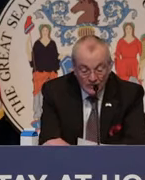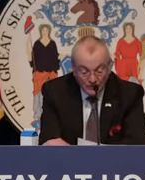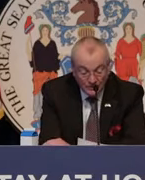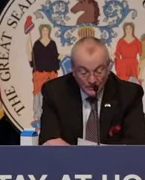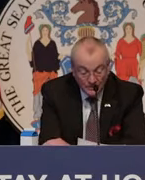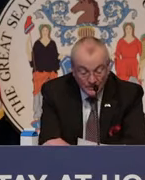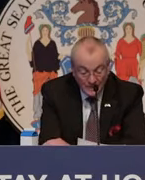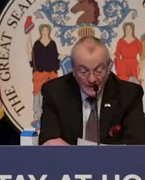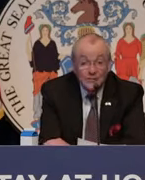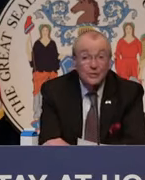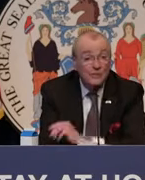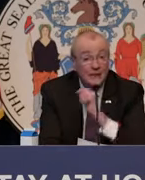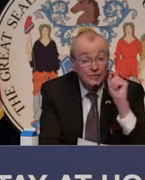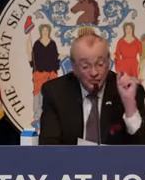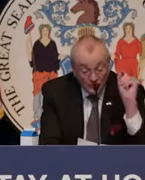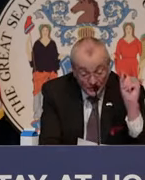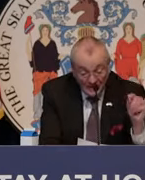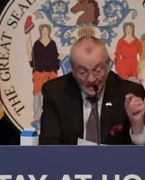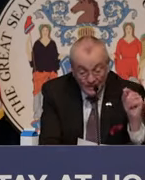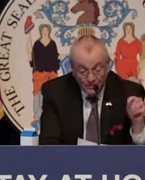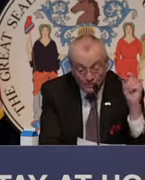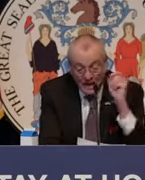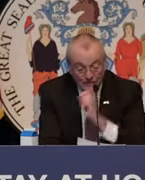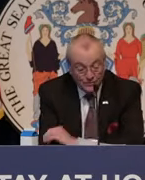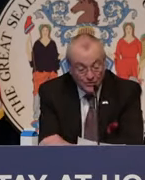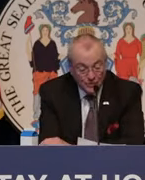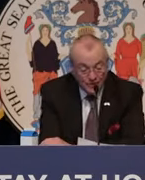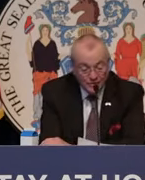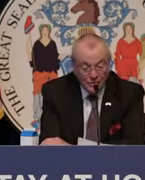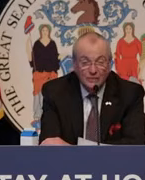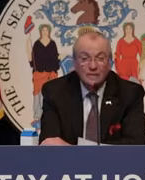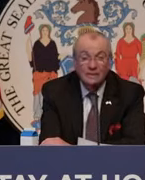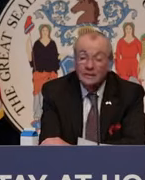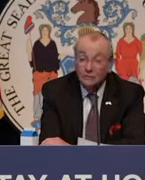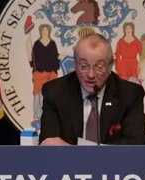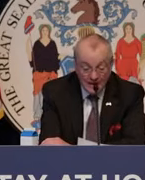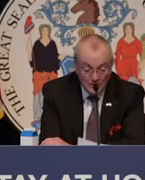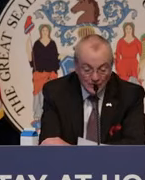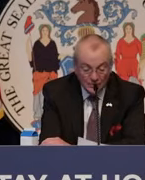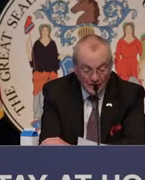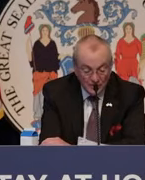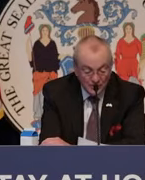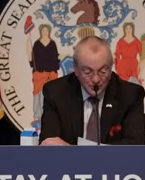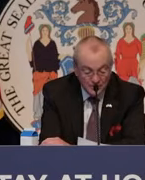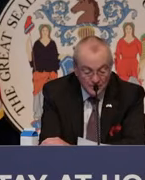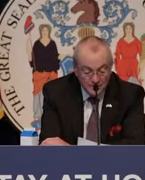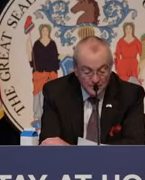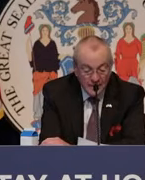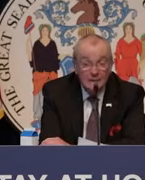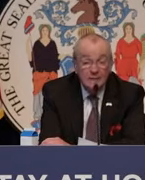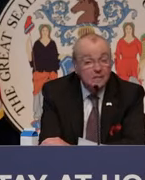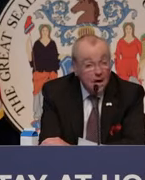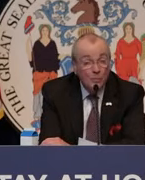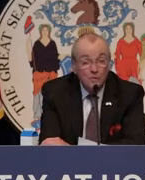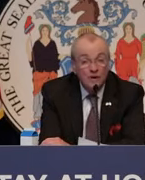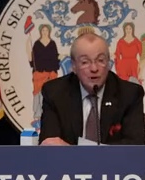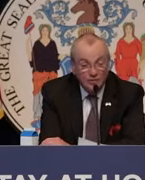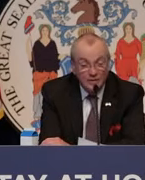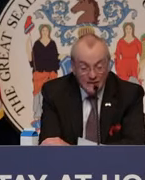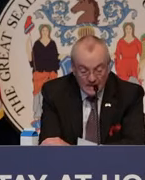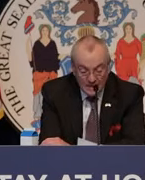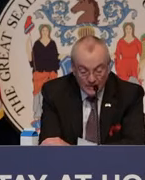RN license. In 2016, he earned his bachelor's degree in nursing from the College of St. Elizabeth. Tom